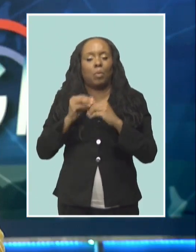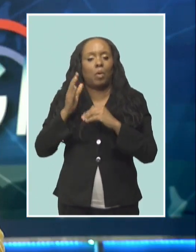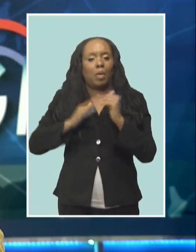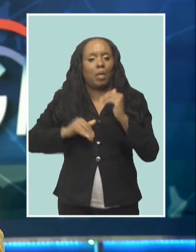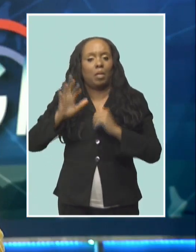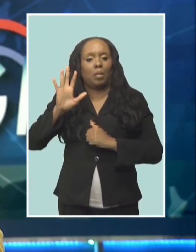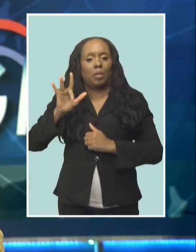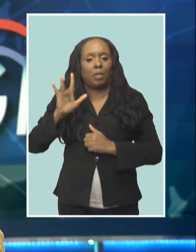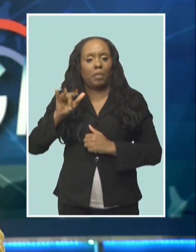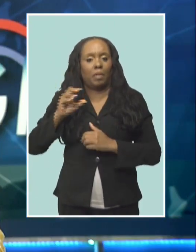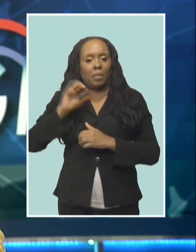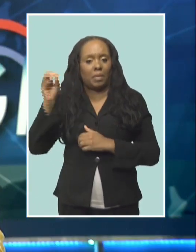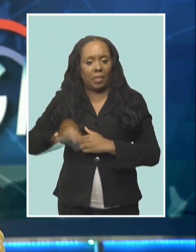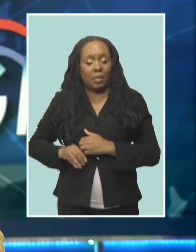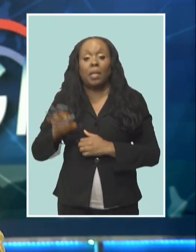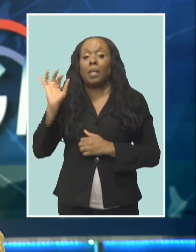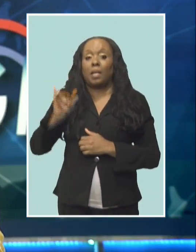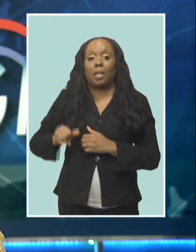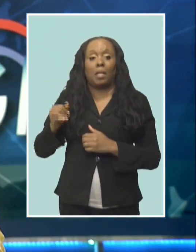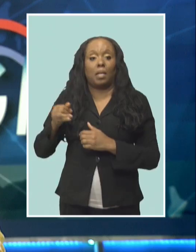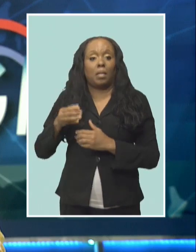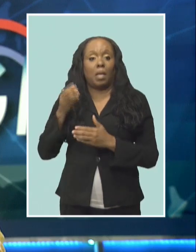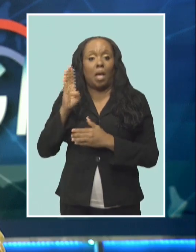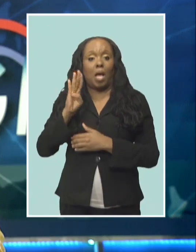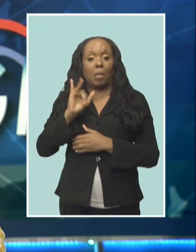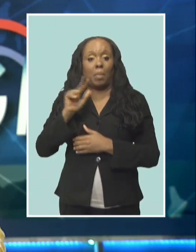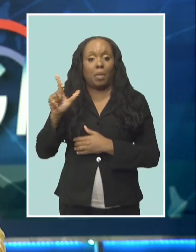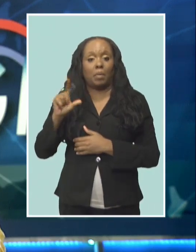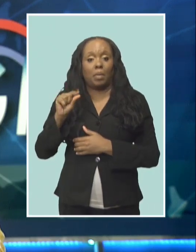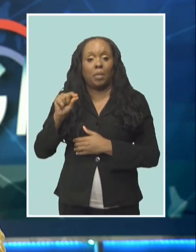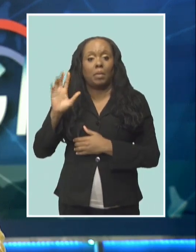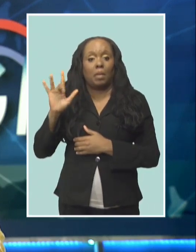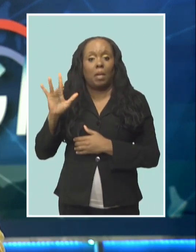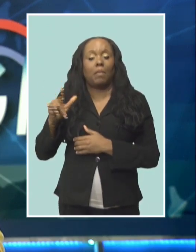The Appropriations Bill 2025, Annual Estimates